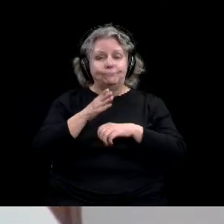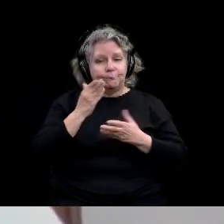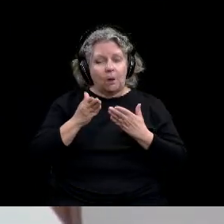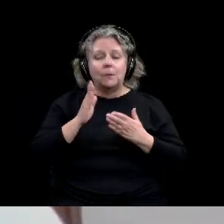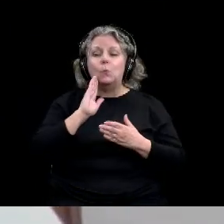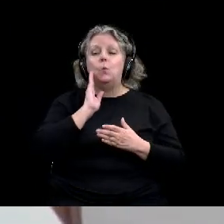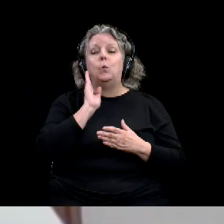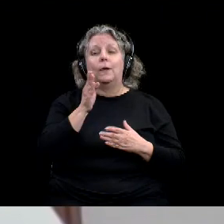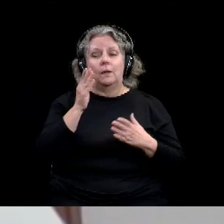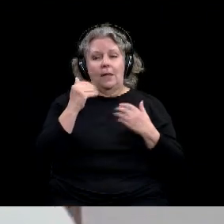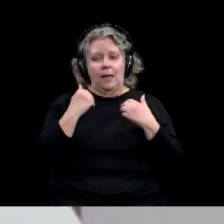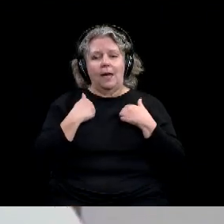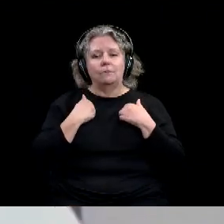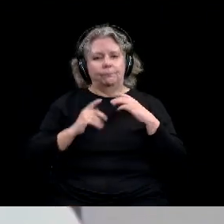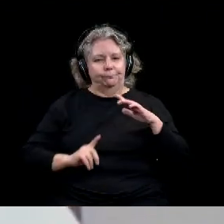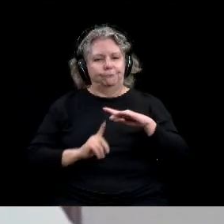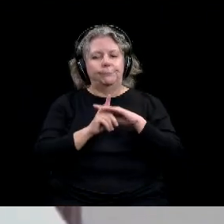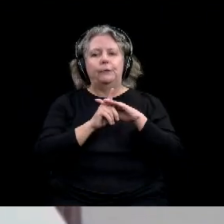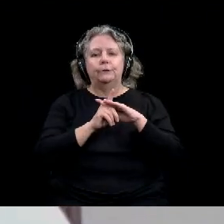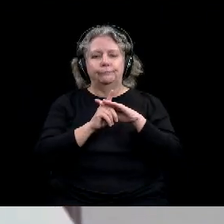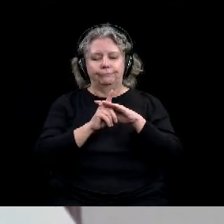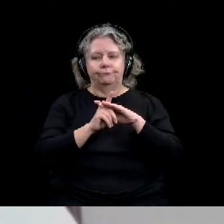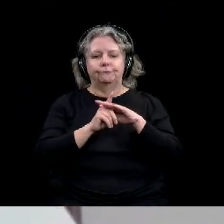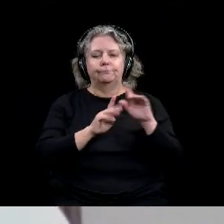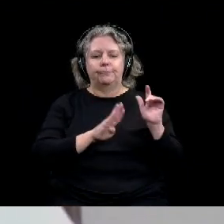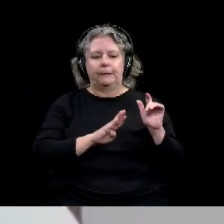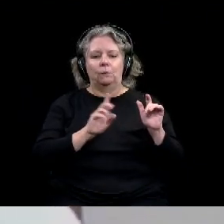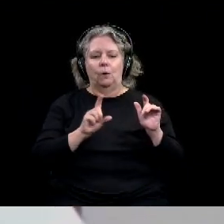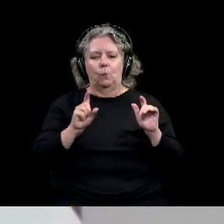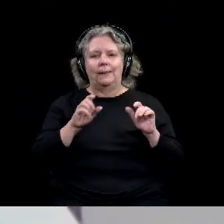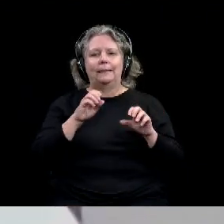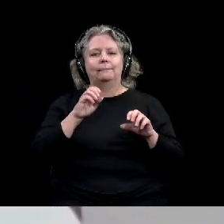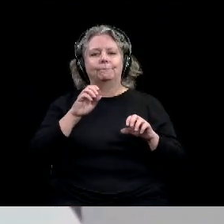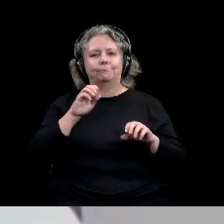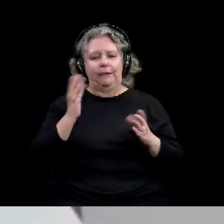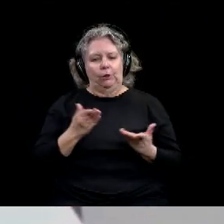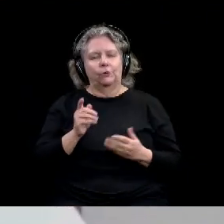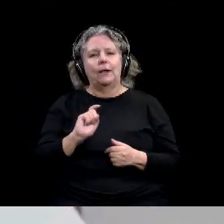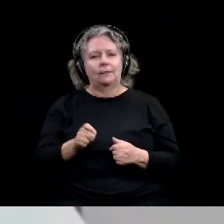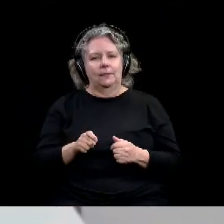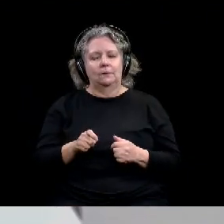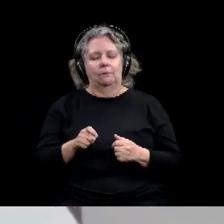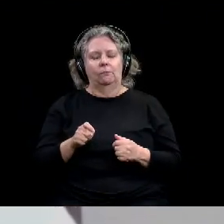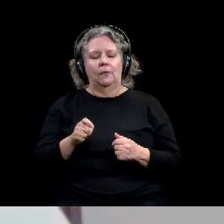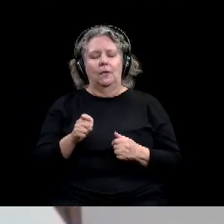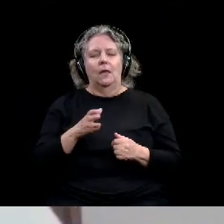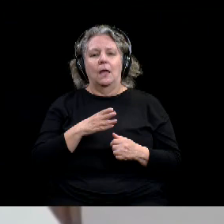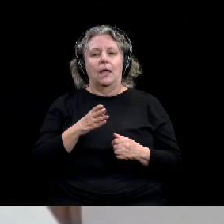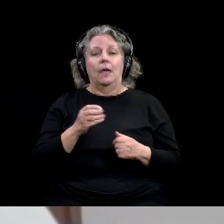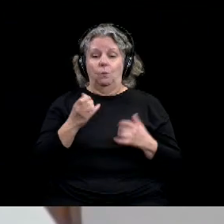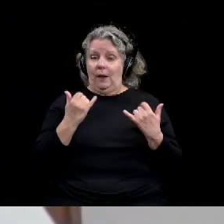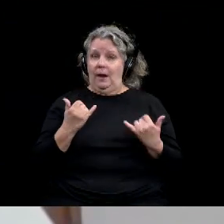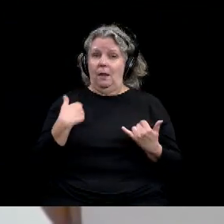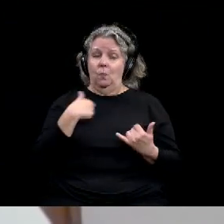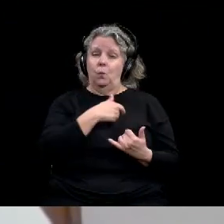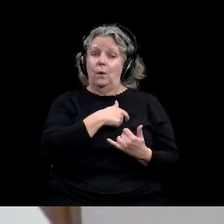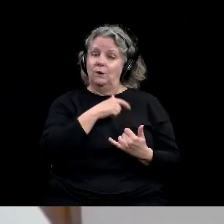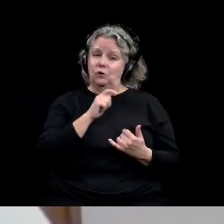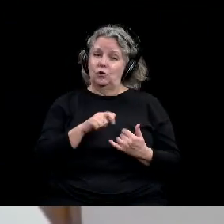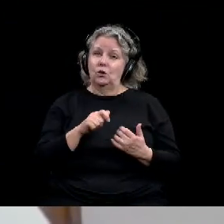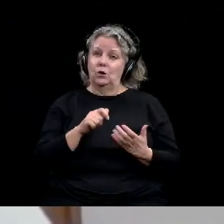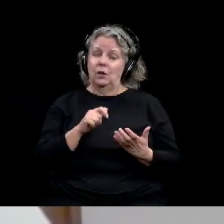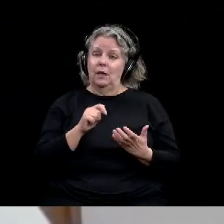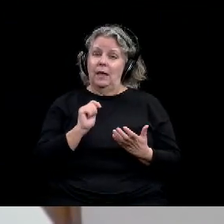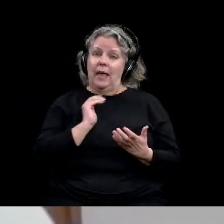that we should function right now, operate right now as a community as if it is already among